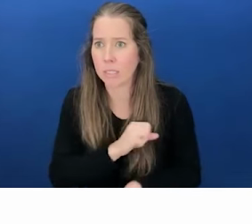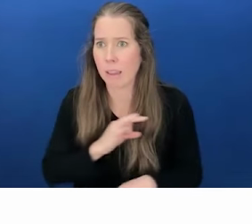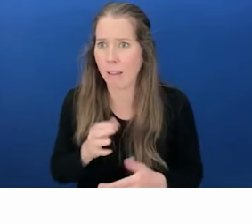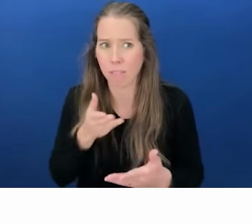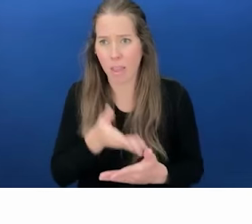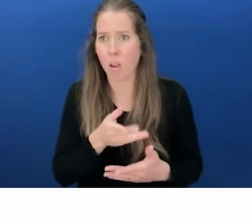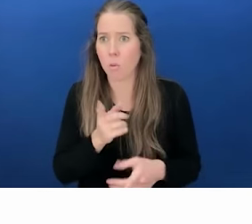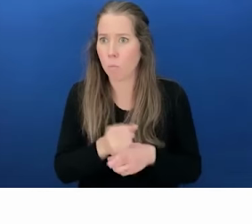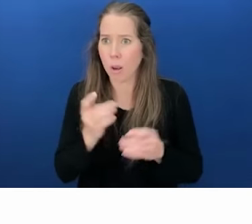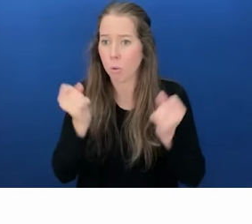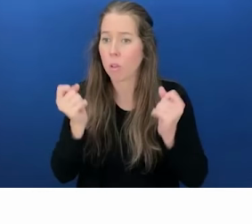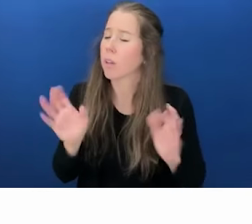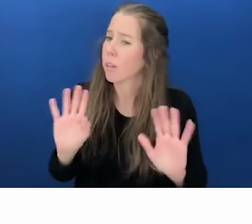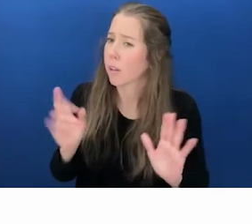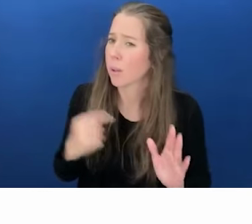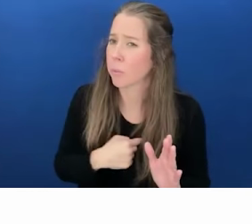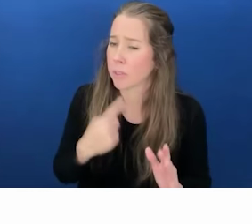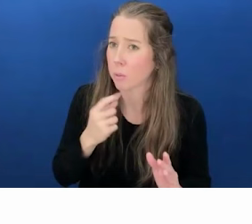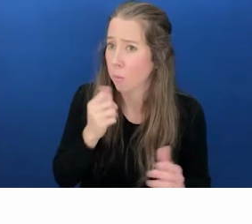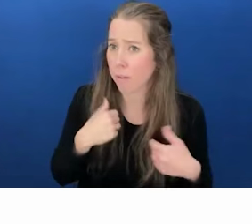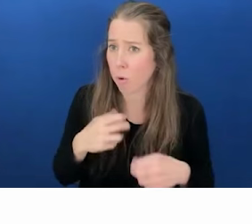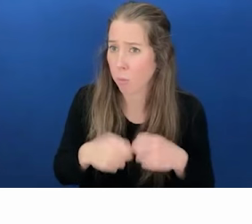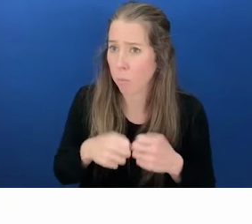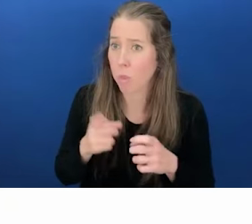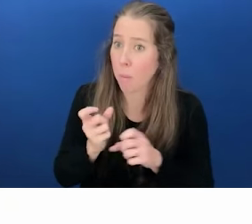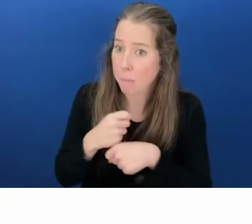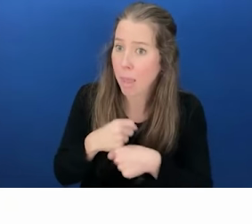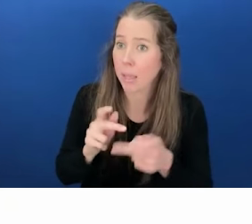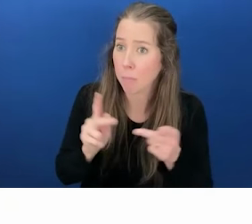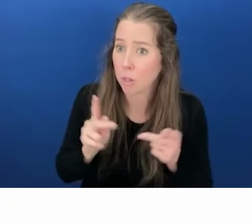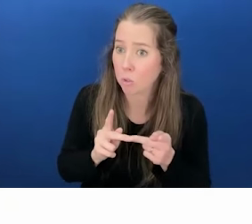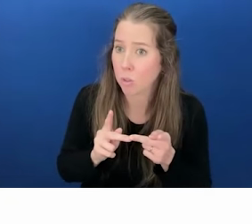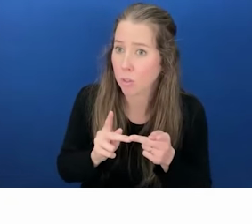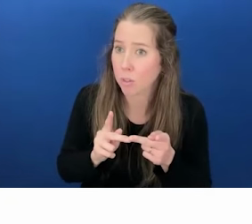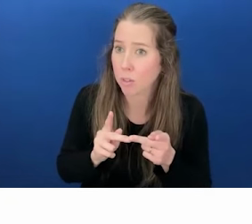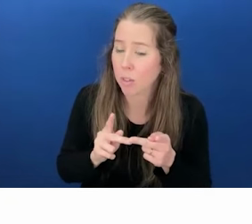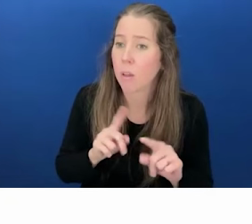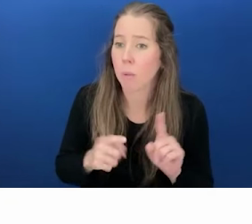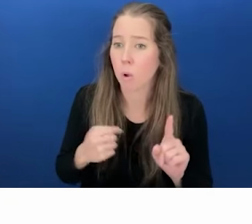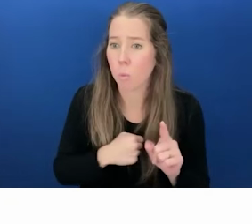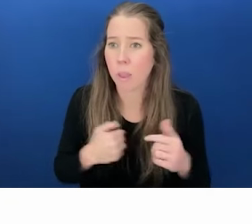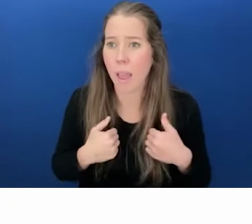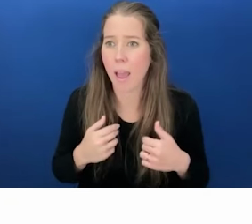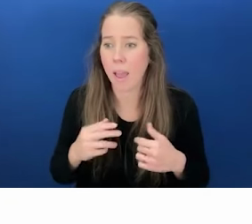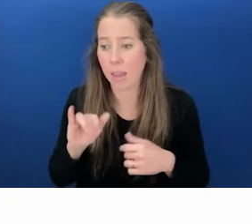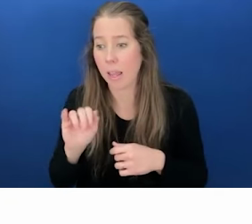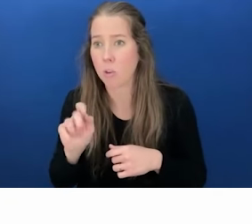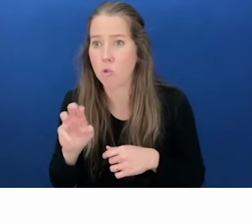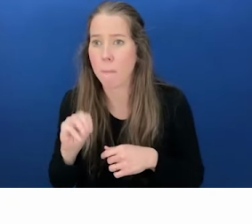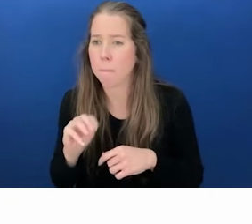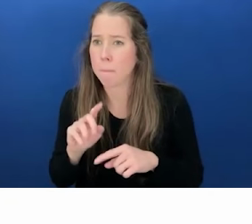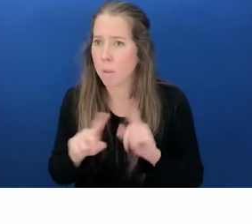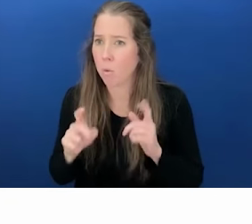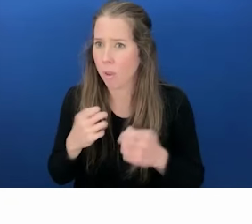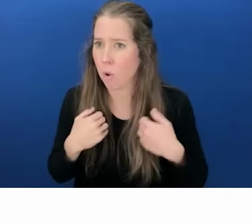said, look, we have no problem with you creating a position and putting an interim, but we do have a problem with them both happening at the same time without